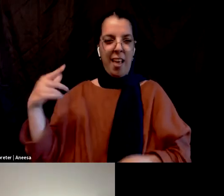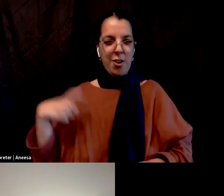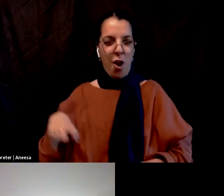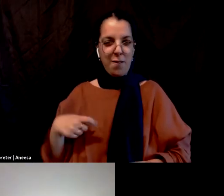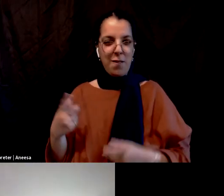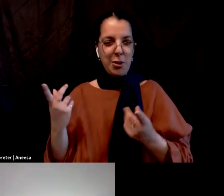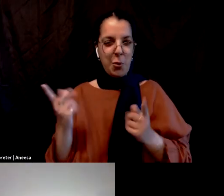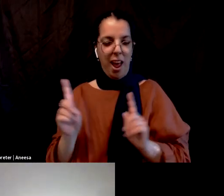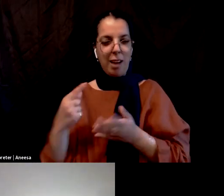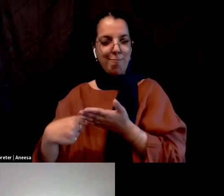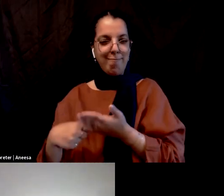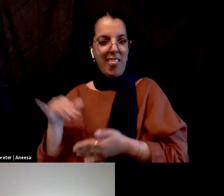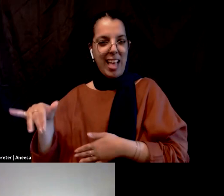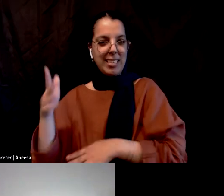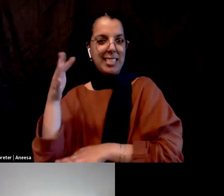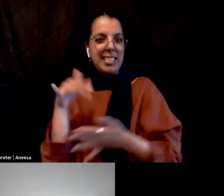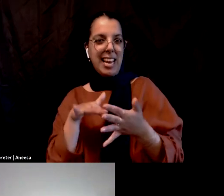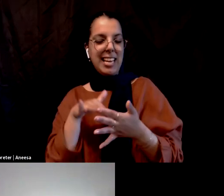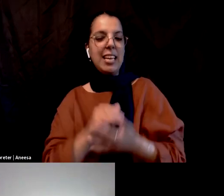study, that our community was